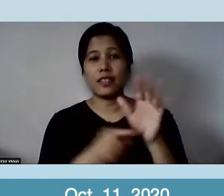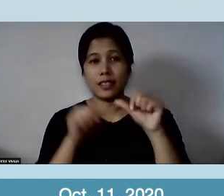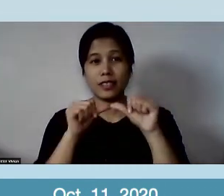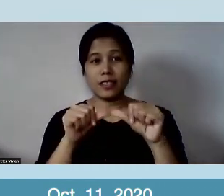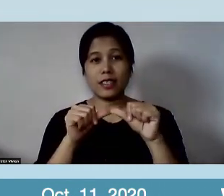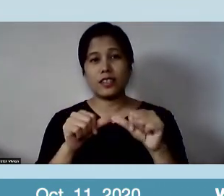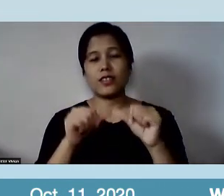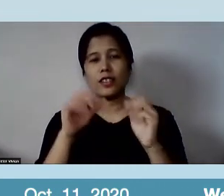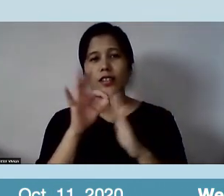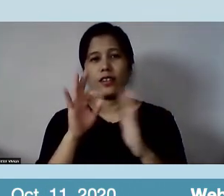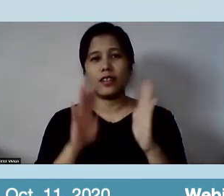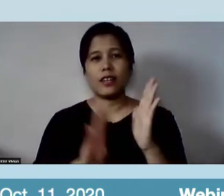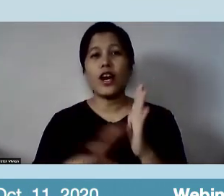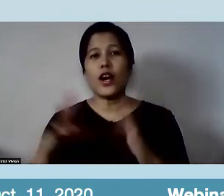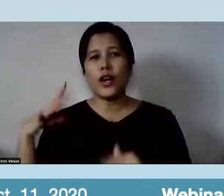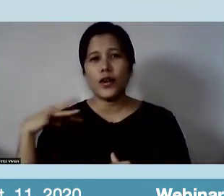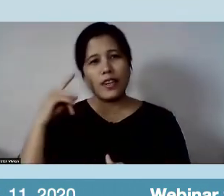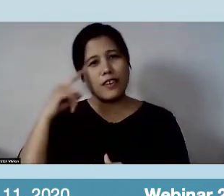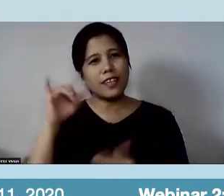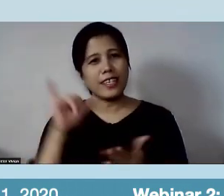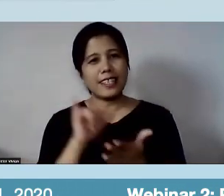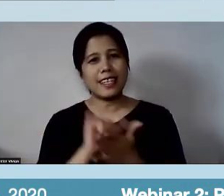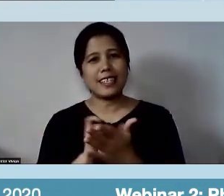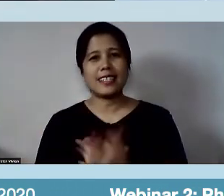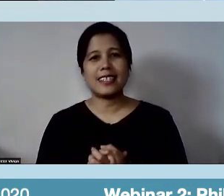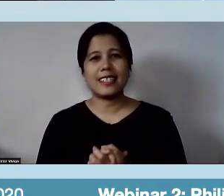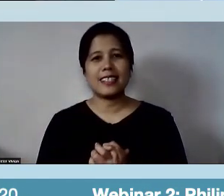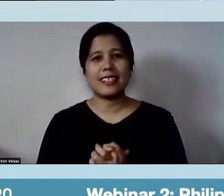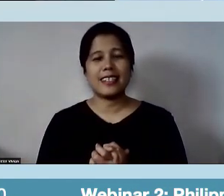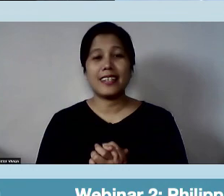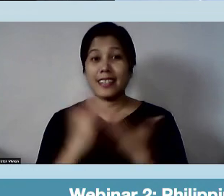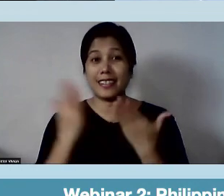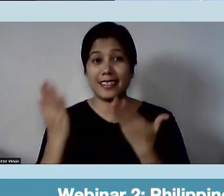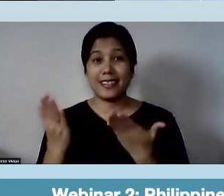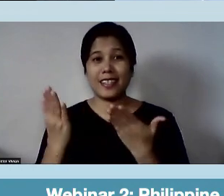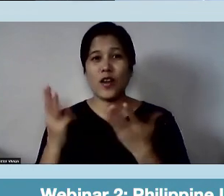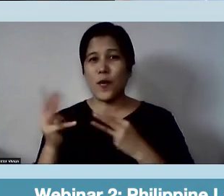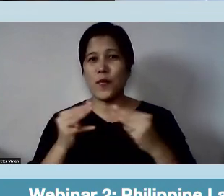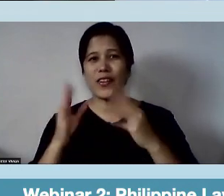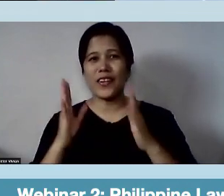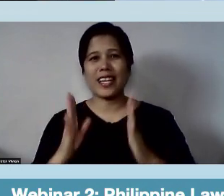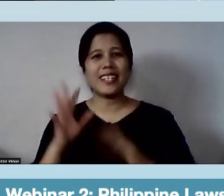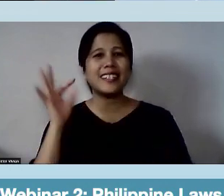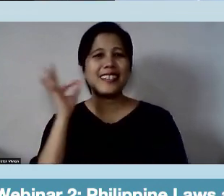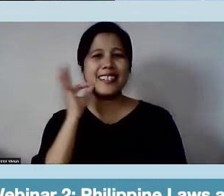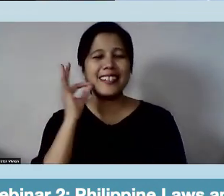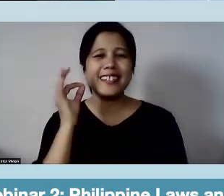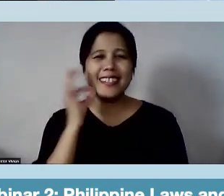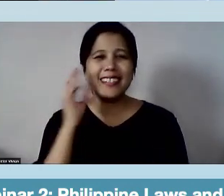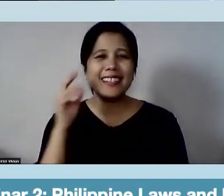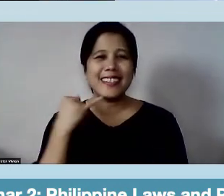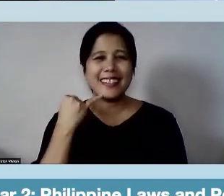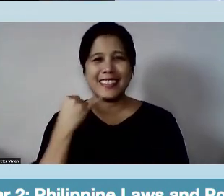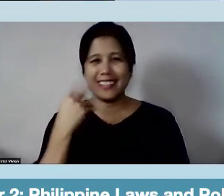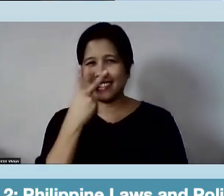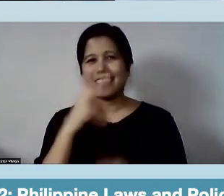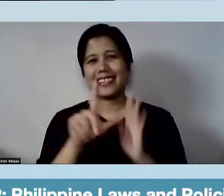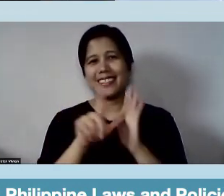page and wait for that. Okay, so this is your moderator, Fiel John Maria, signing off. I'll see you guys in a bit.